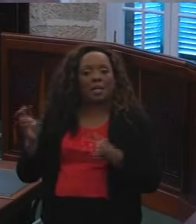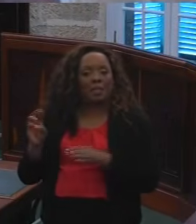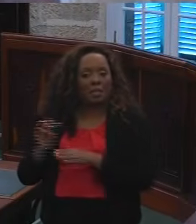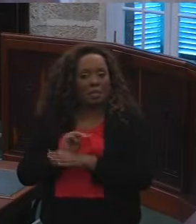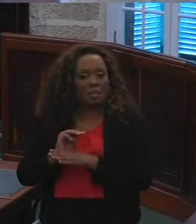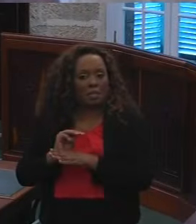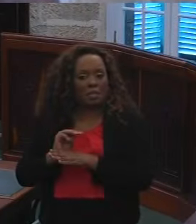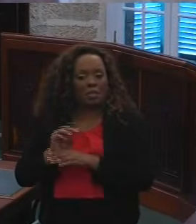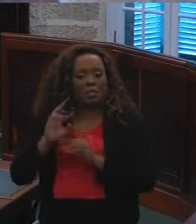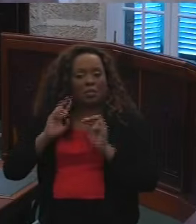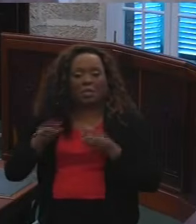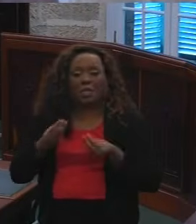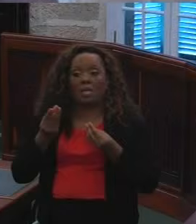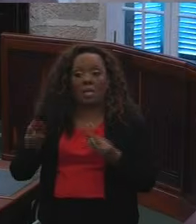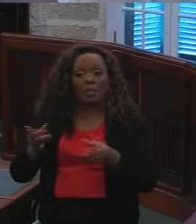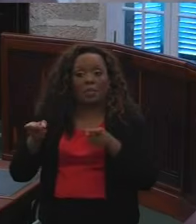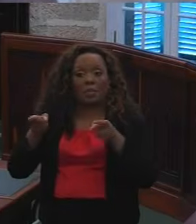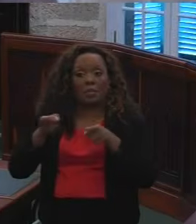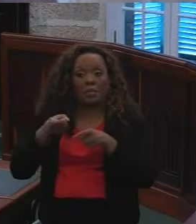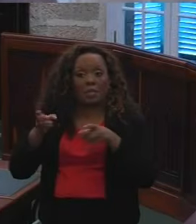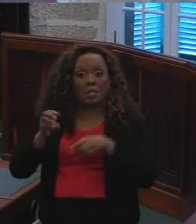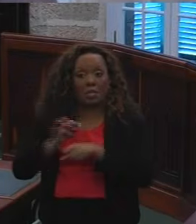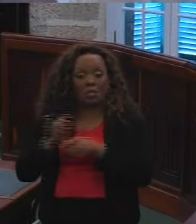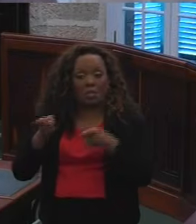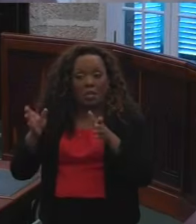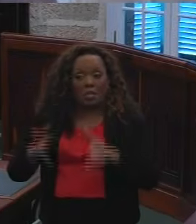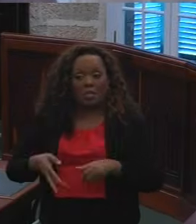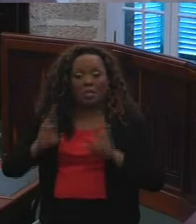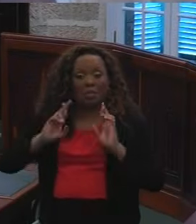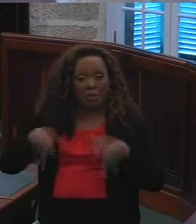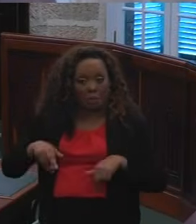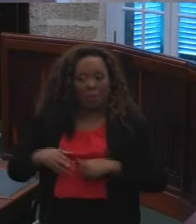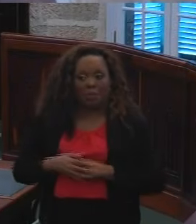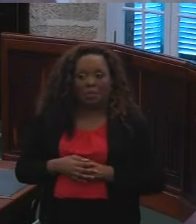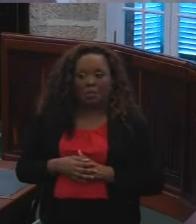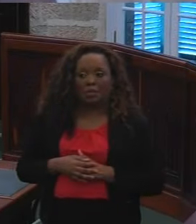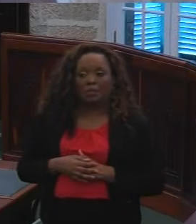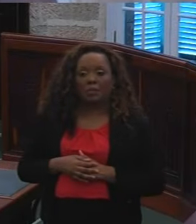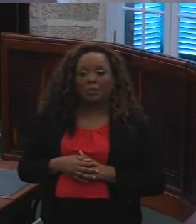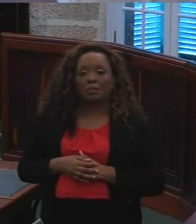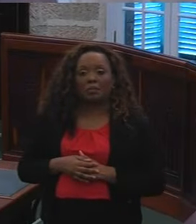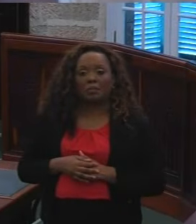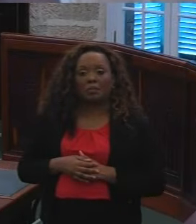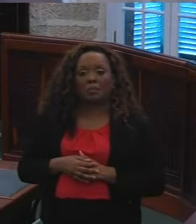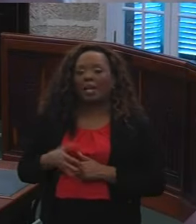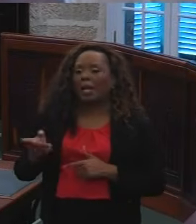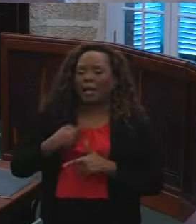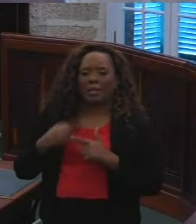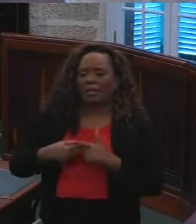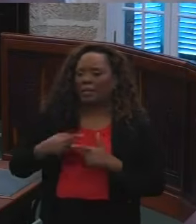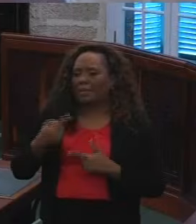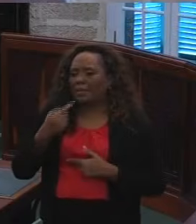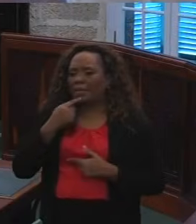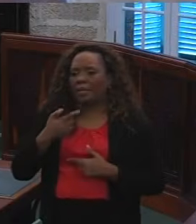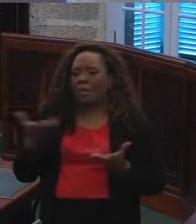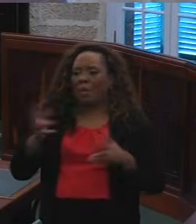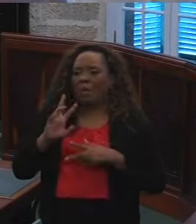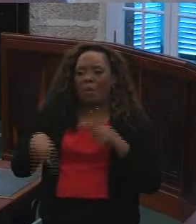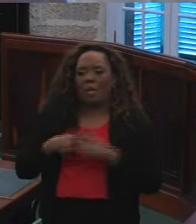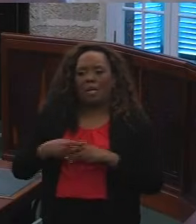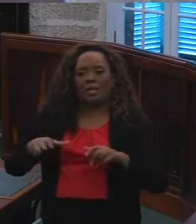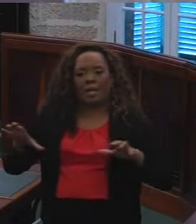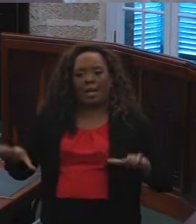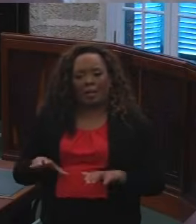peruse in case there's any objections to the intended action to revoke.